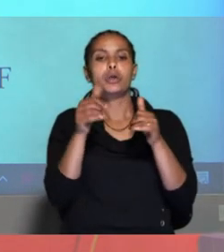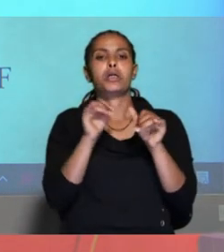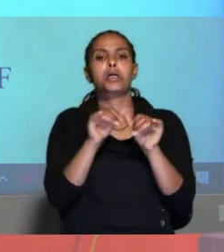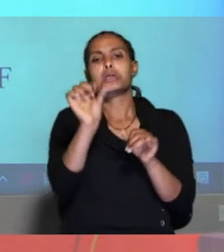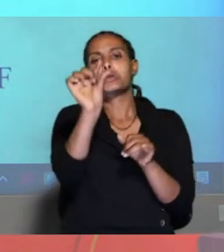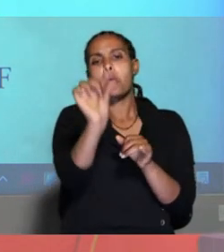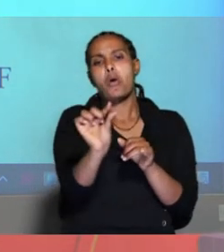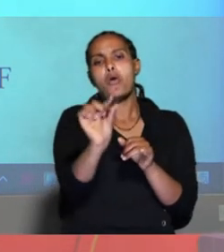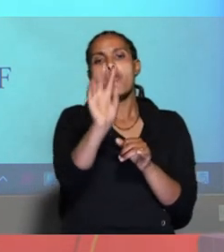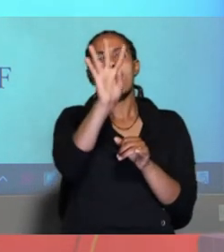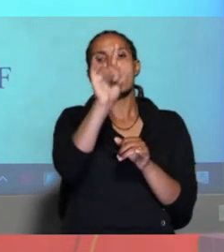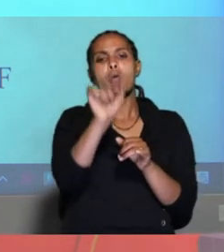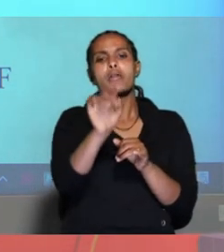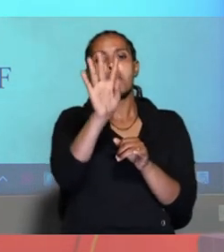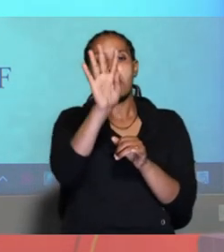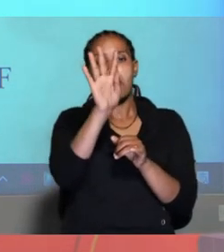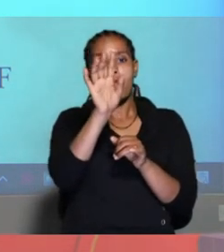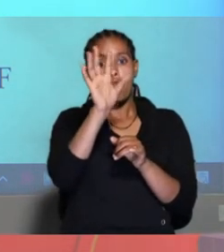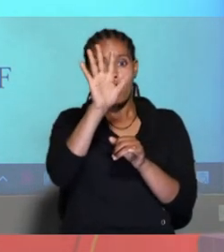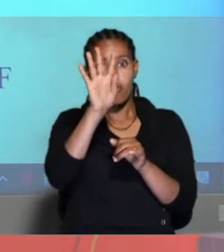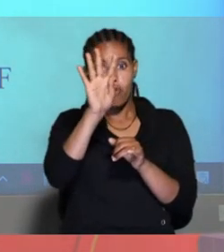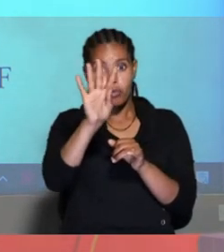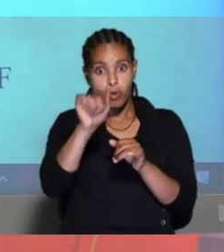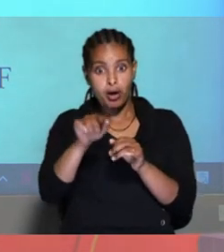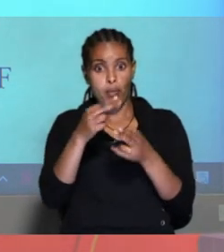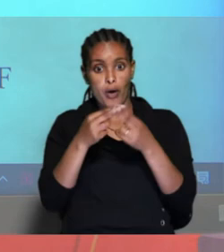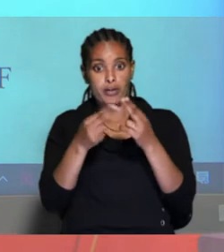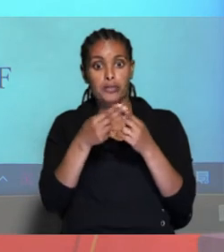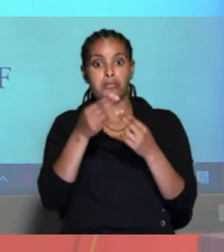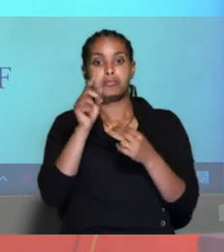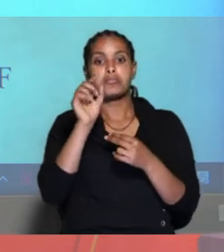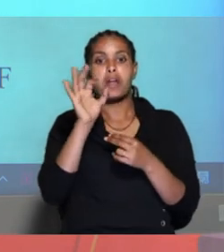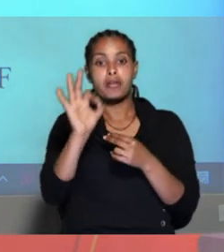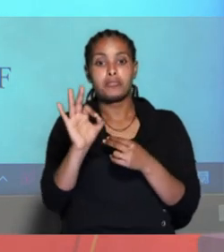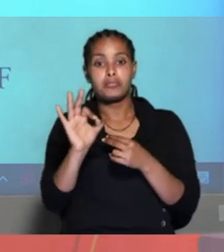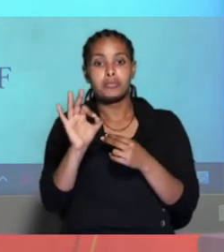you see, 4.9 times 10 raised to minus 10 when compared with this.